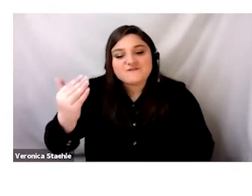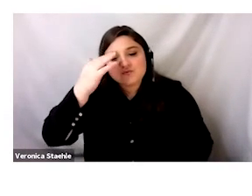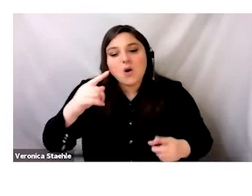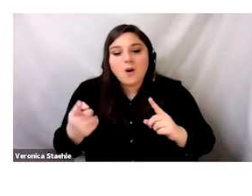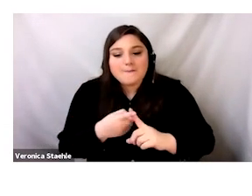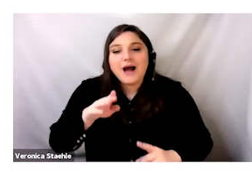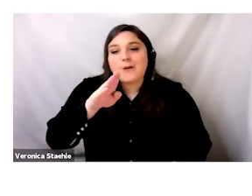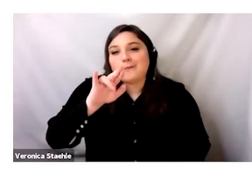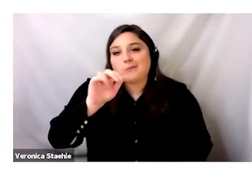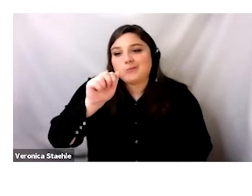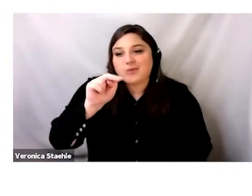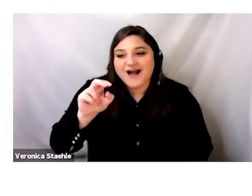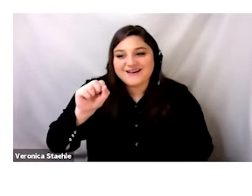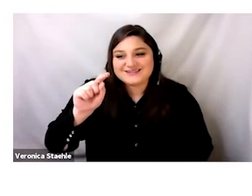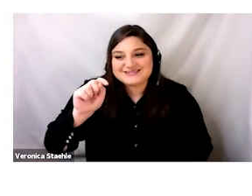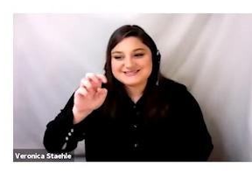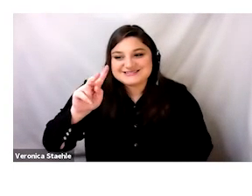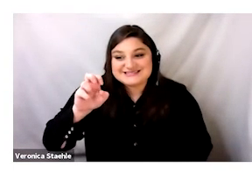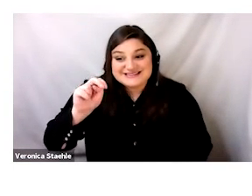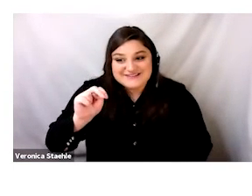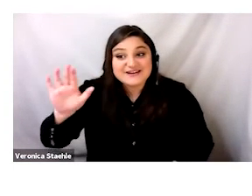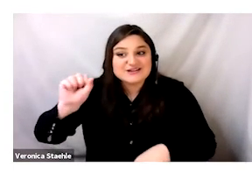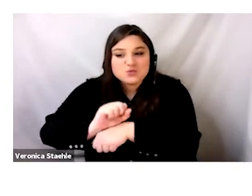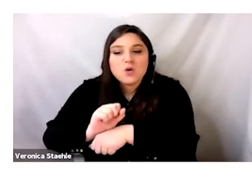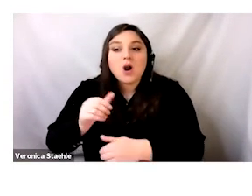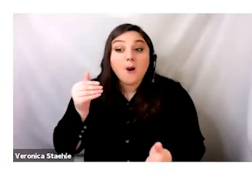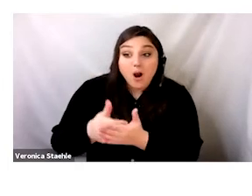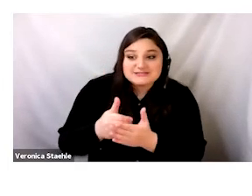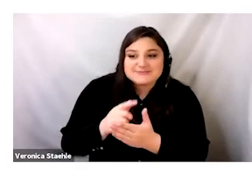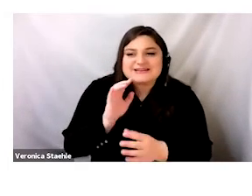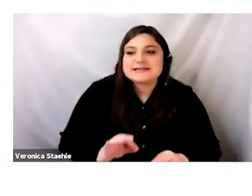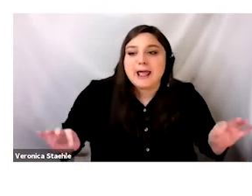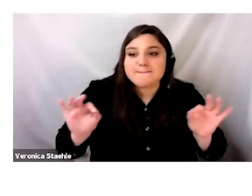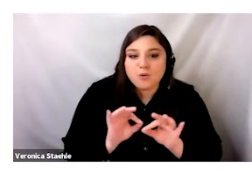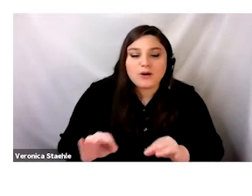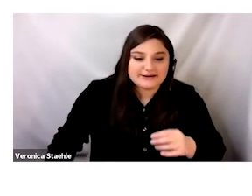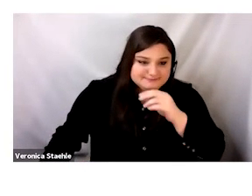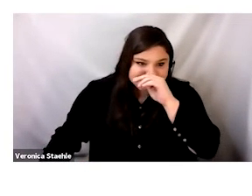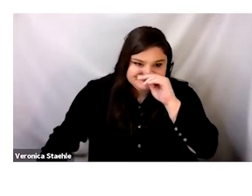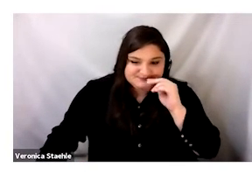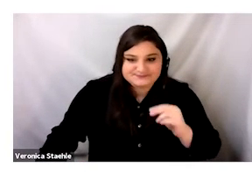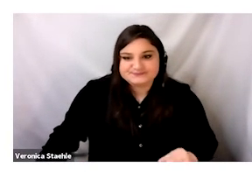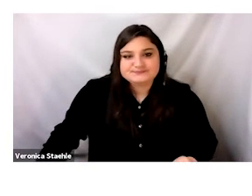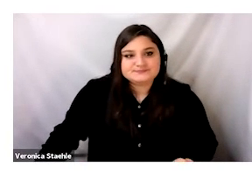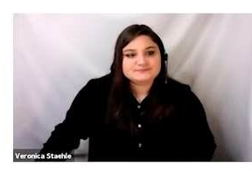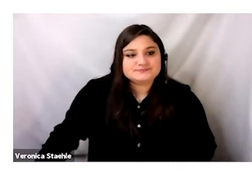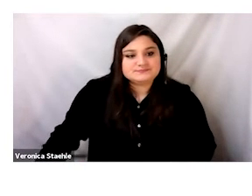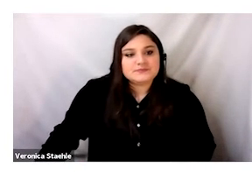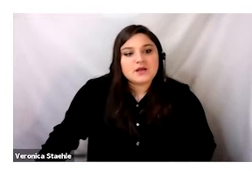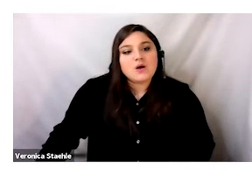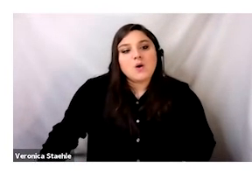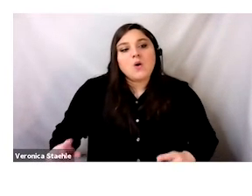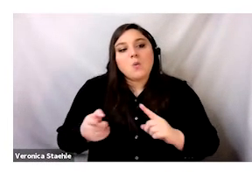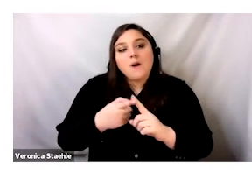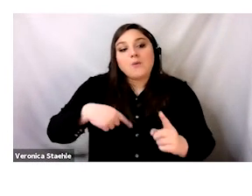about proximity, and we very much believe the exact same thing. When we talk about redesigning for justice, we view it as a coin.